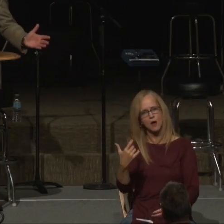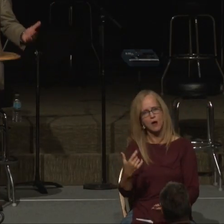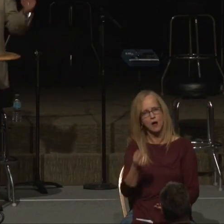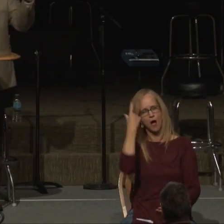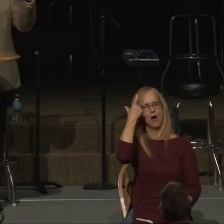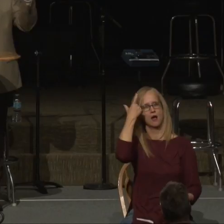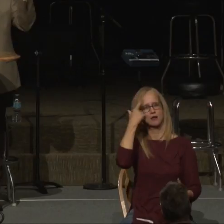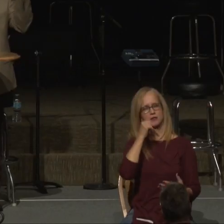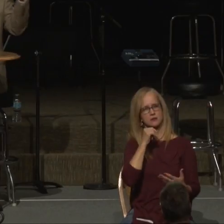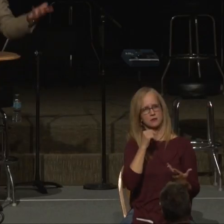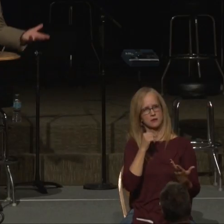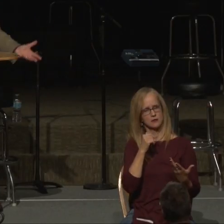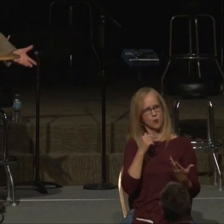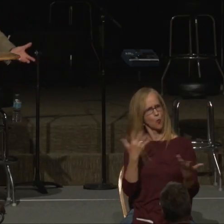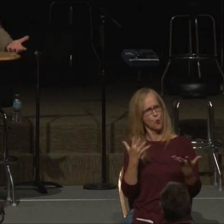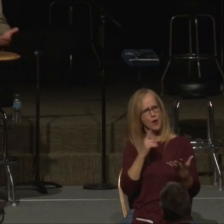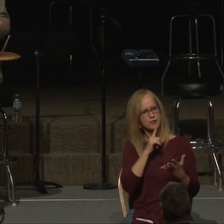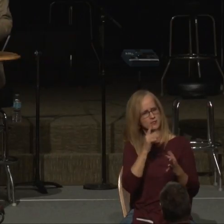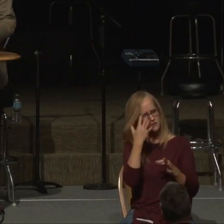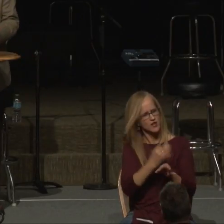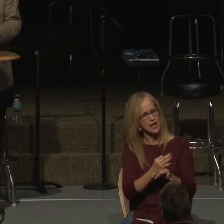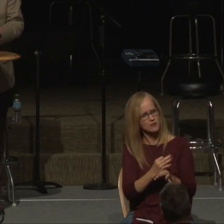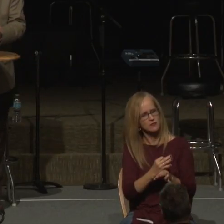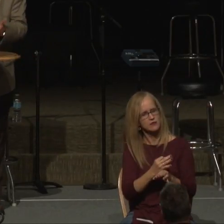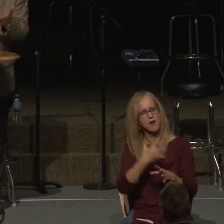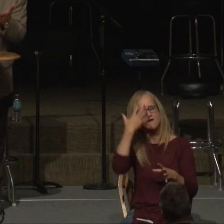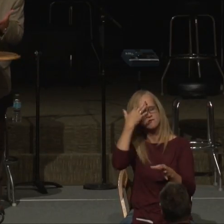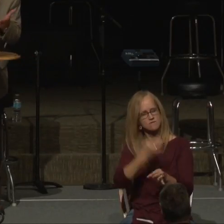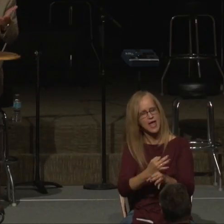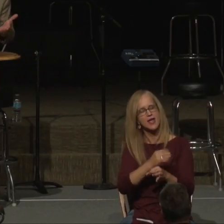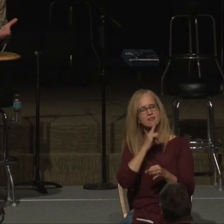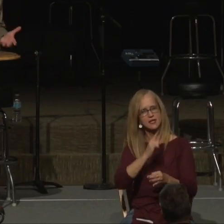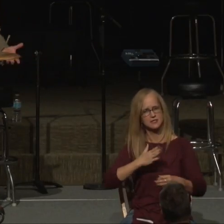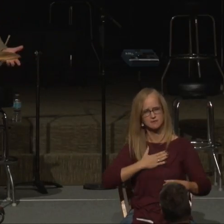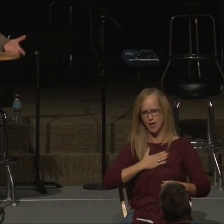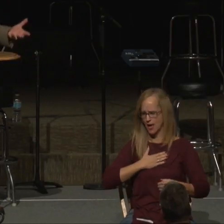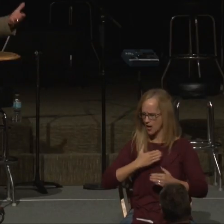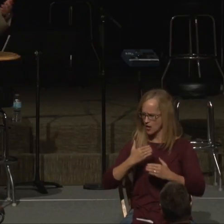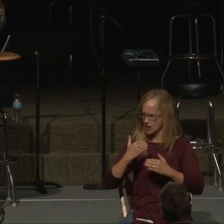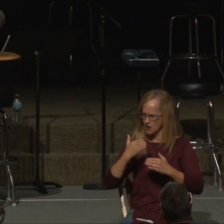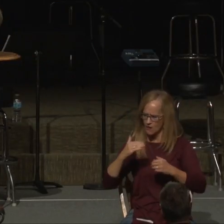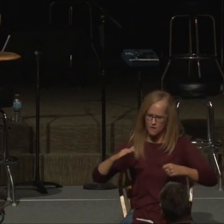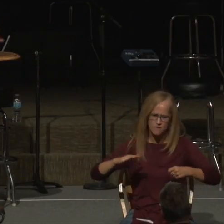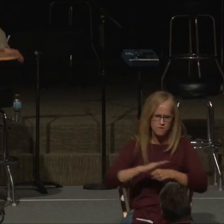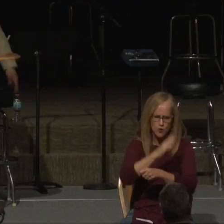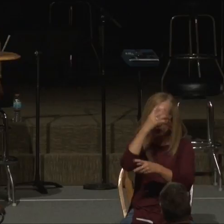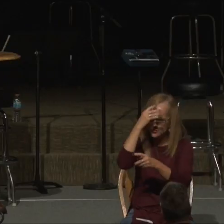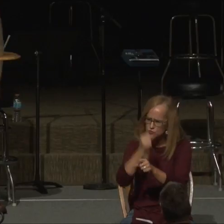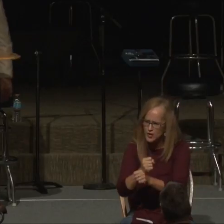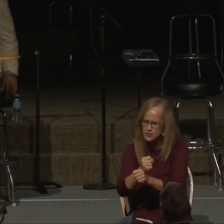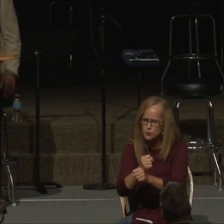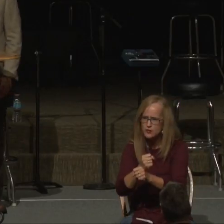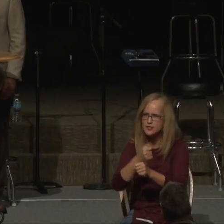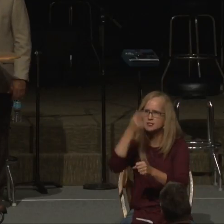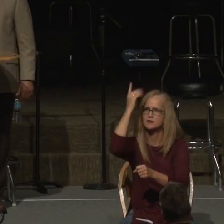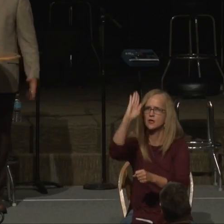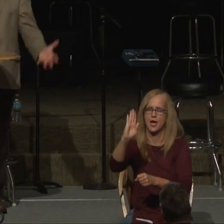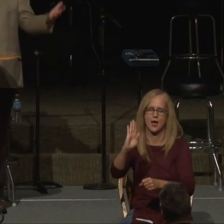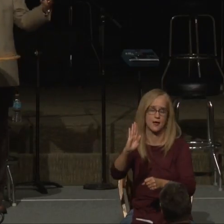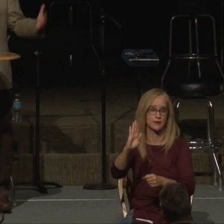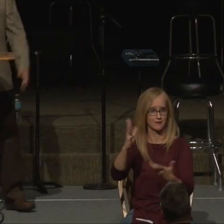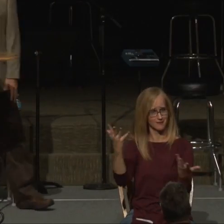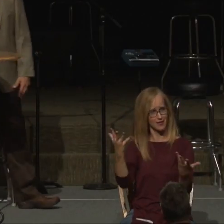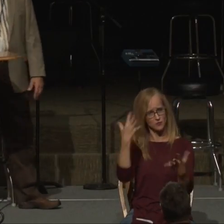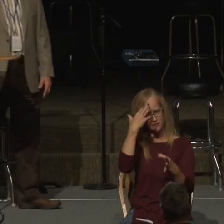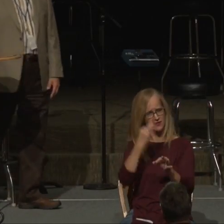not that profound, but it hits me. What is faith? Faith is my full-weighted trust in the trustworthiness of God. That's